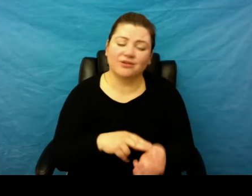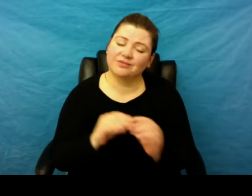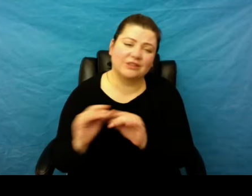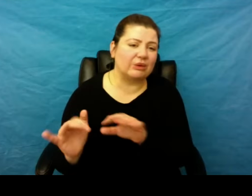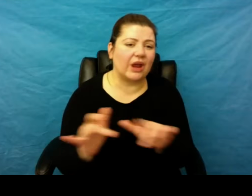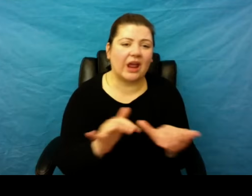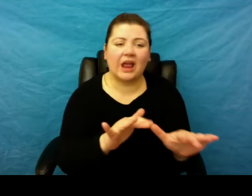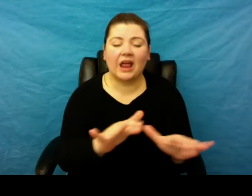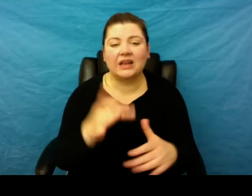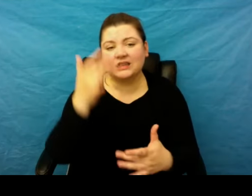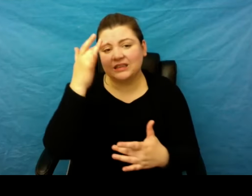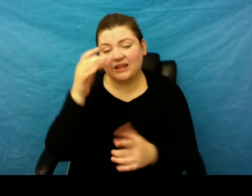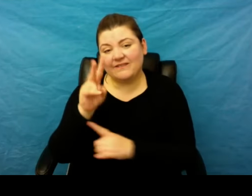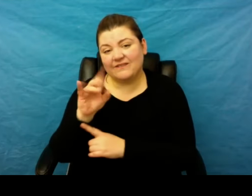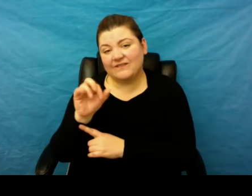mild.